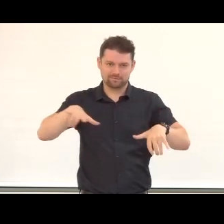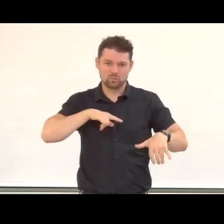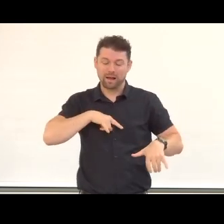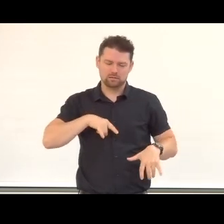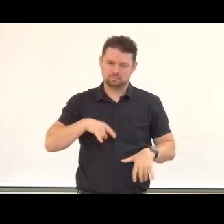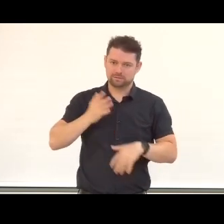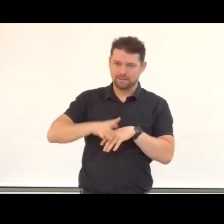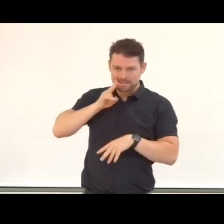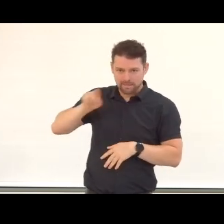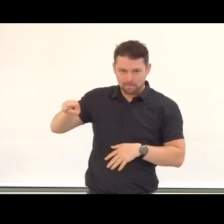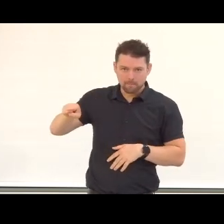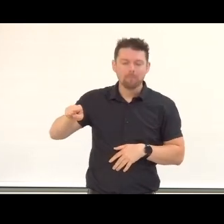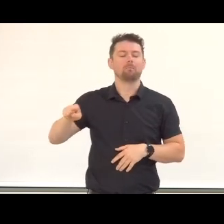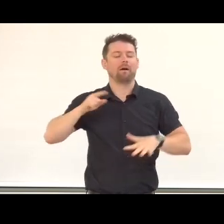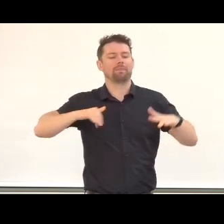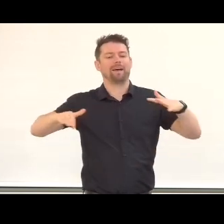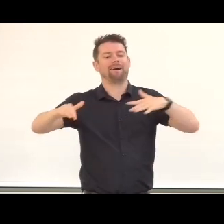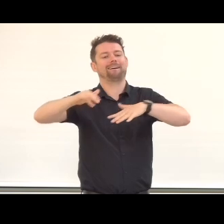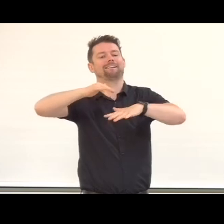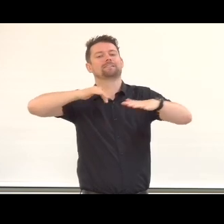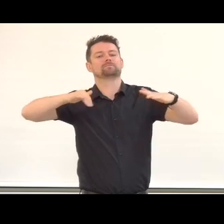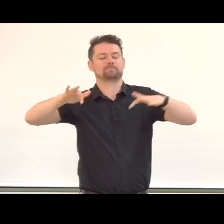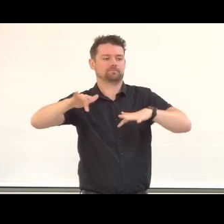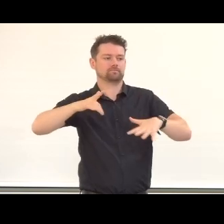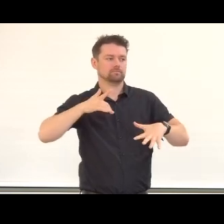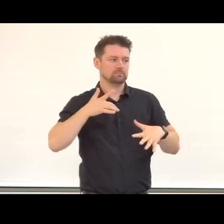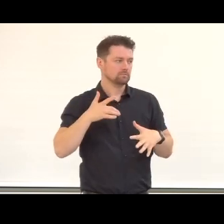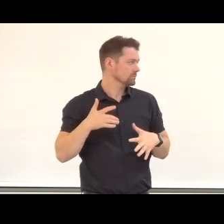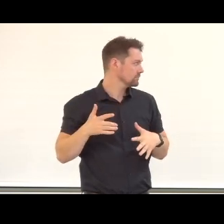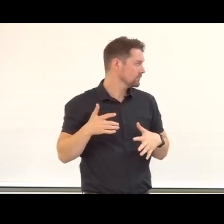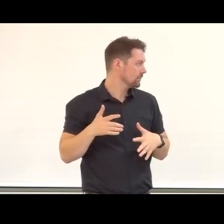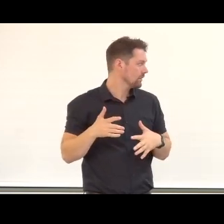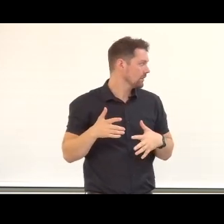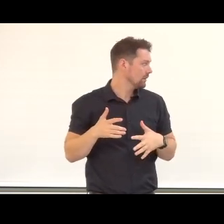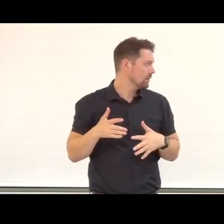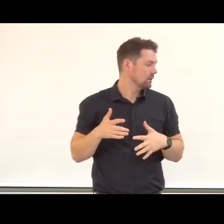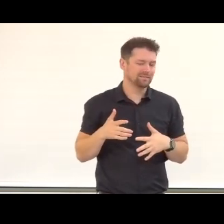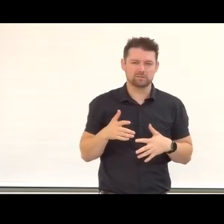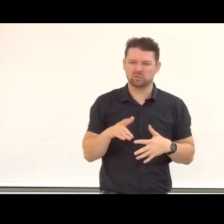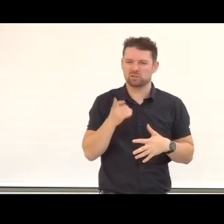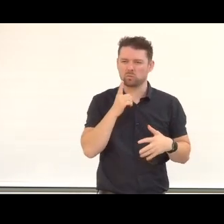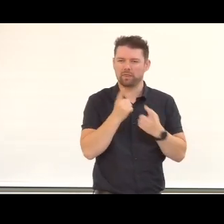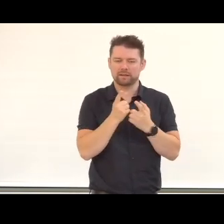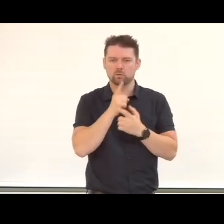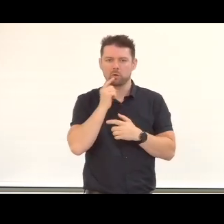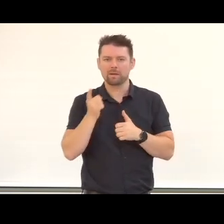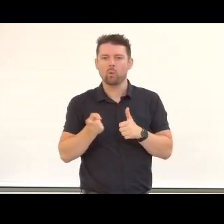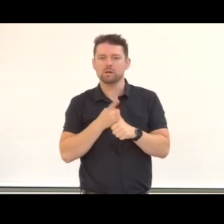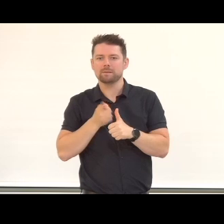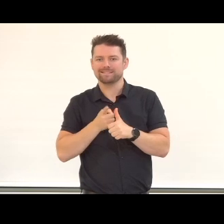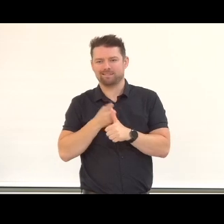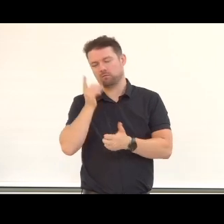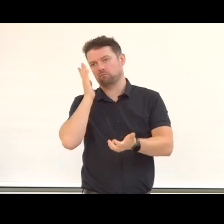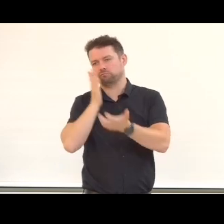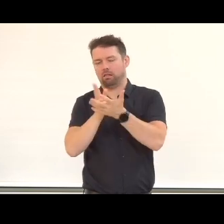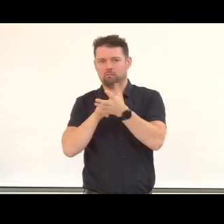supposed to see them, but they're still there doing the things that on a real Mars mission would be automated, or the analog astronauts would